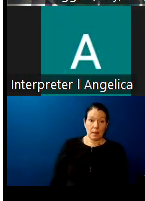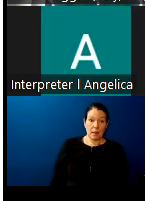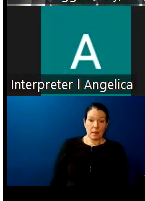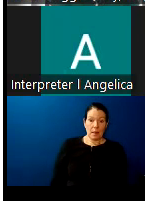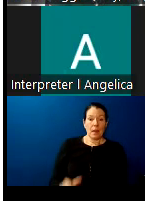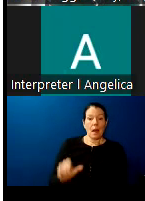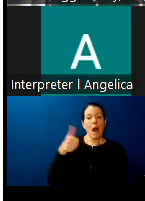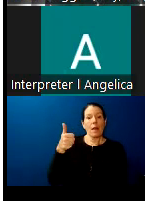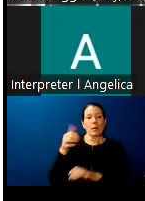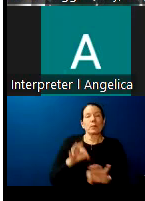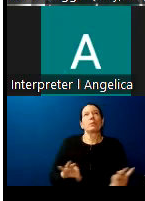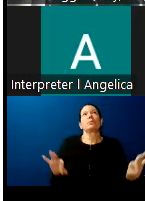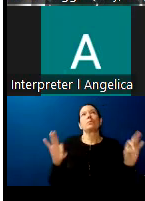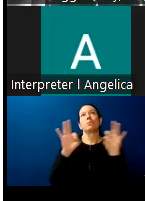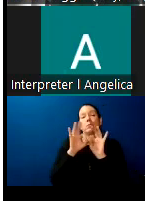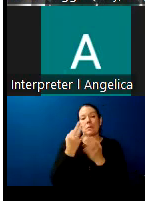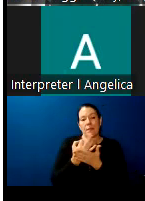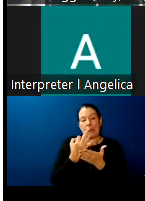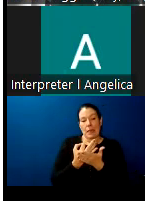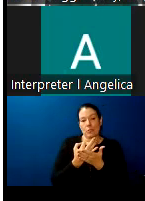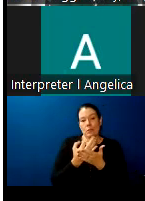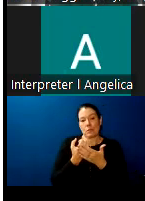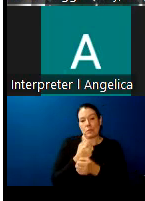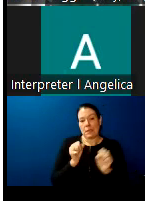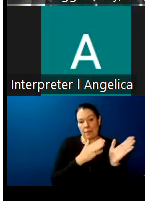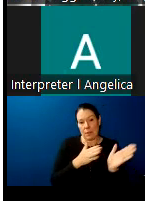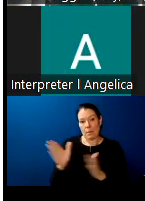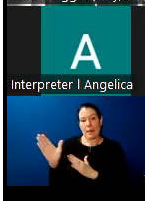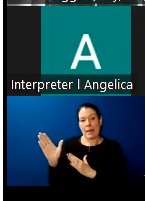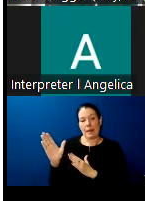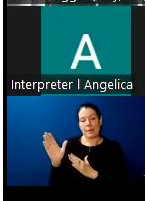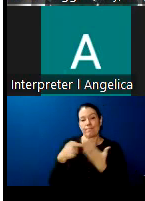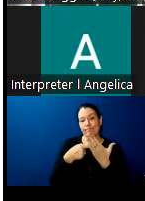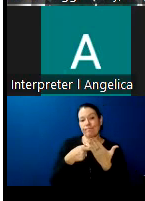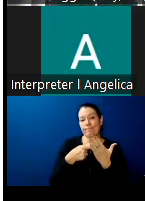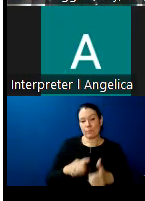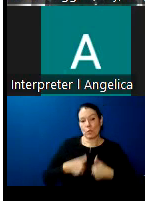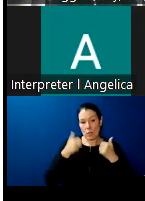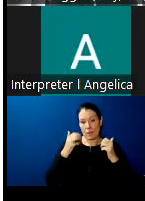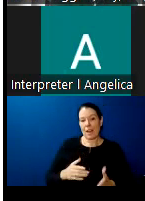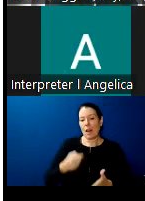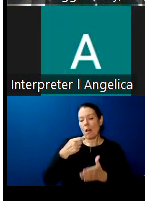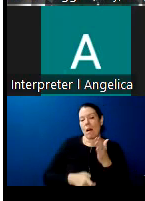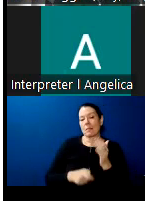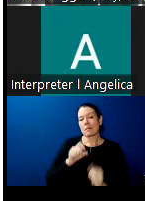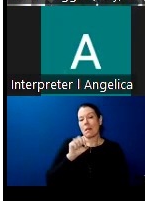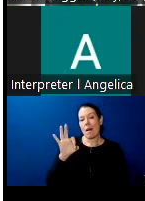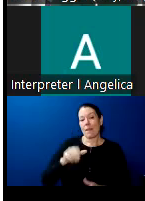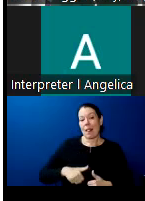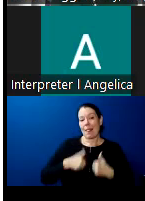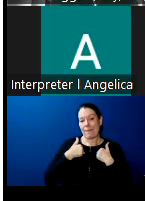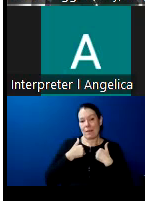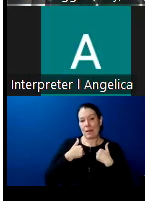Another crucial aspect of financial safety planning is addressing the survivor's cost of living and just general